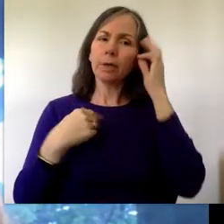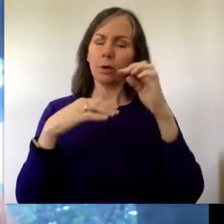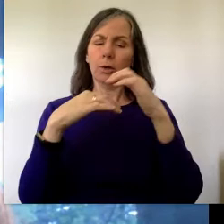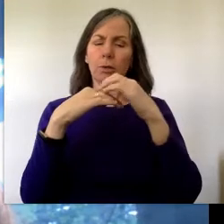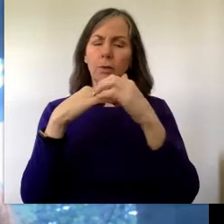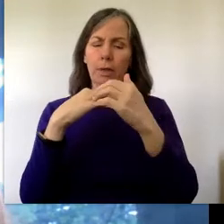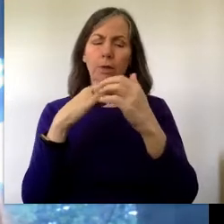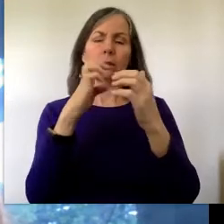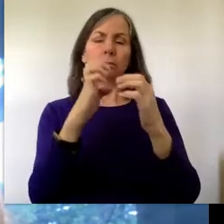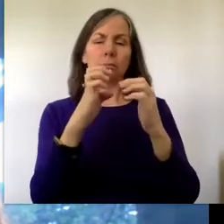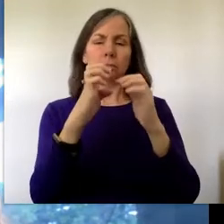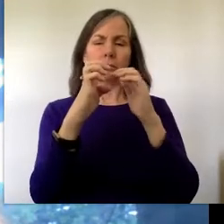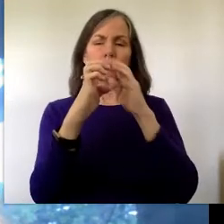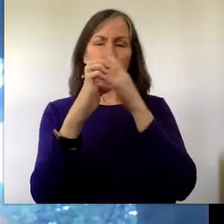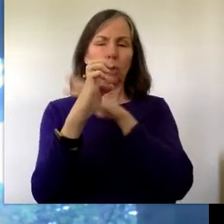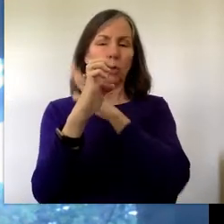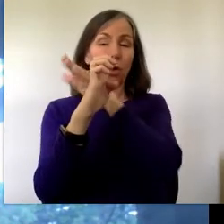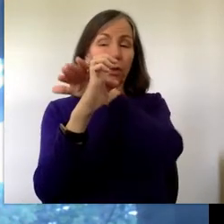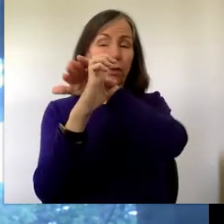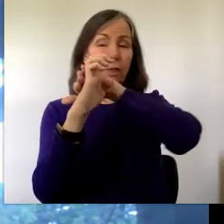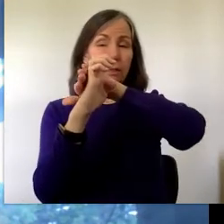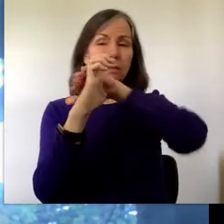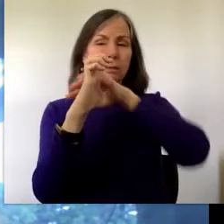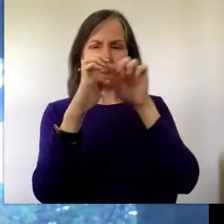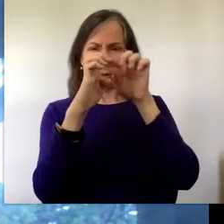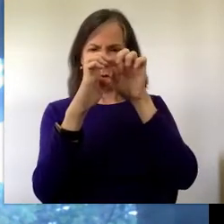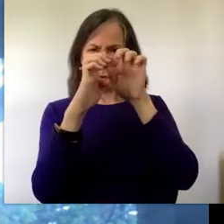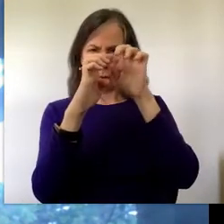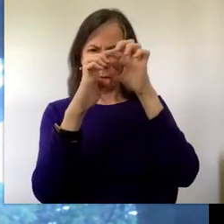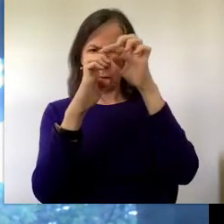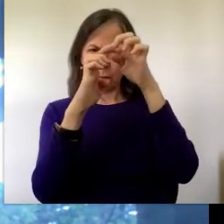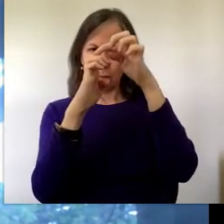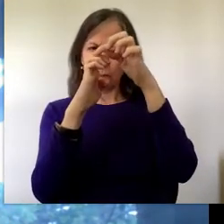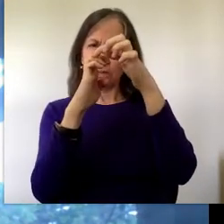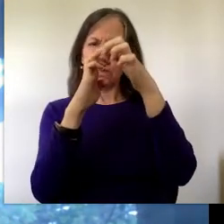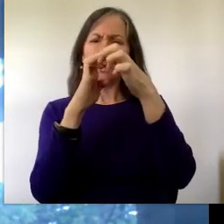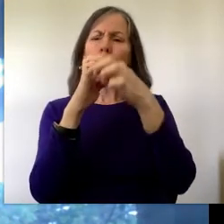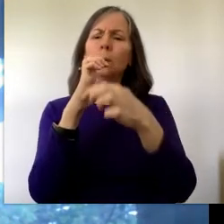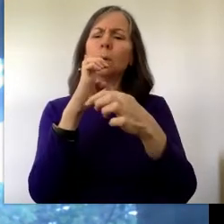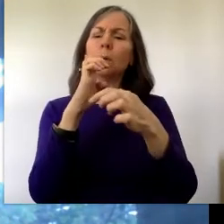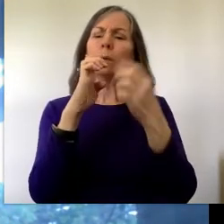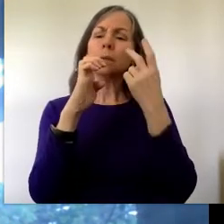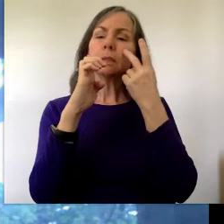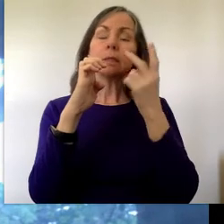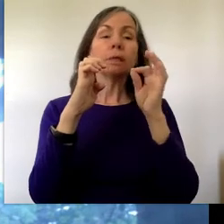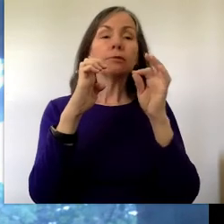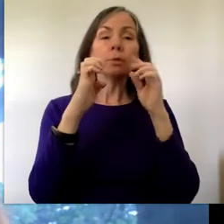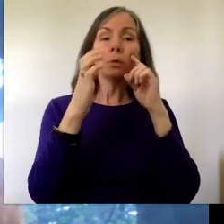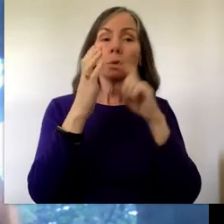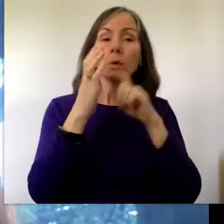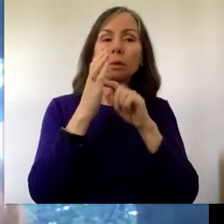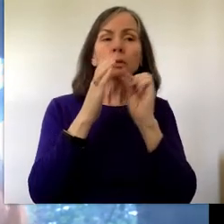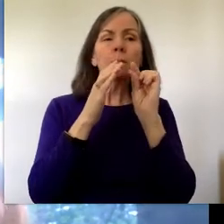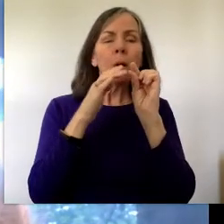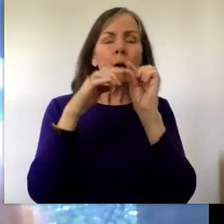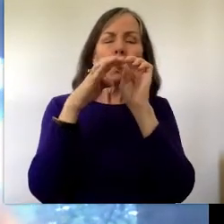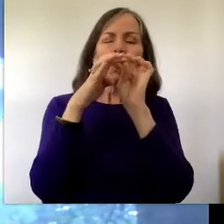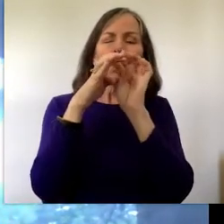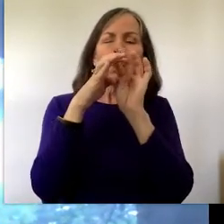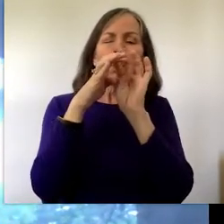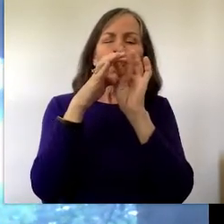but this part right here. And I don't have hair on every single one of my fingers, but I do on a couple, so